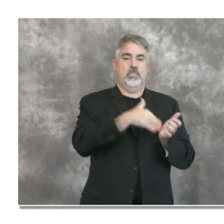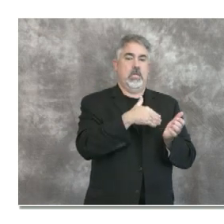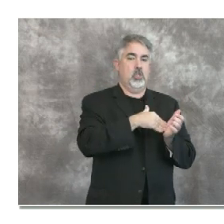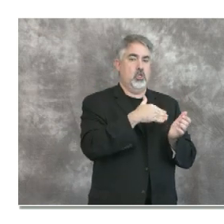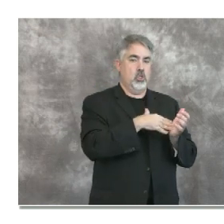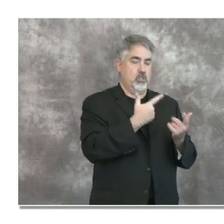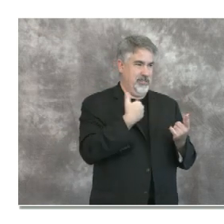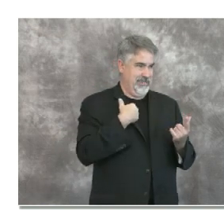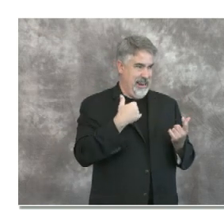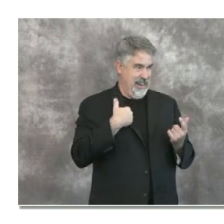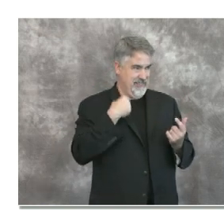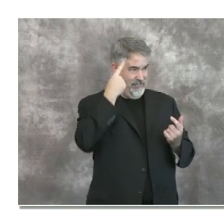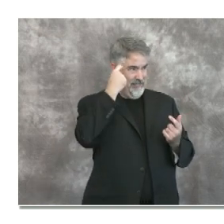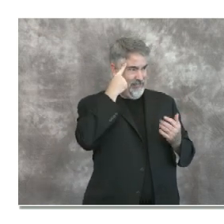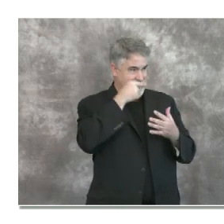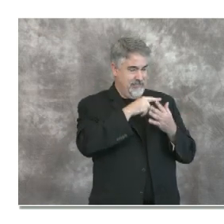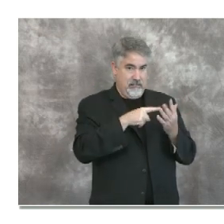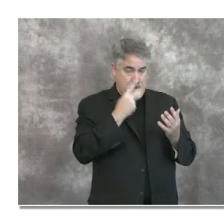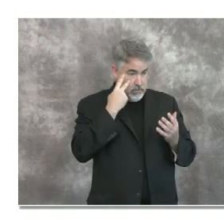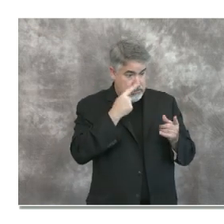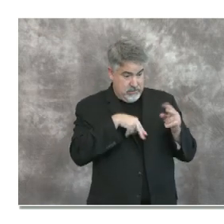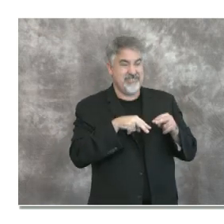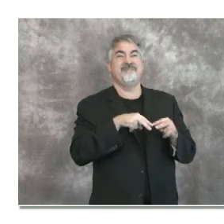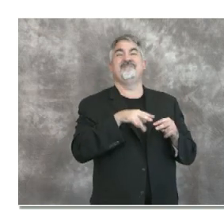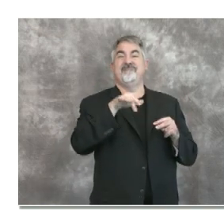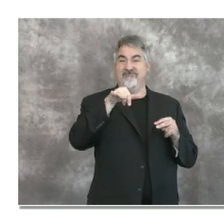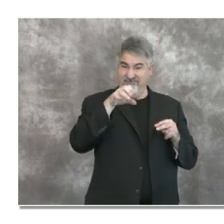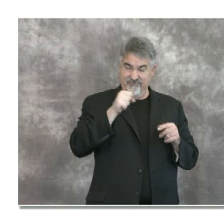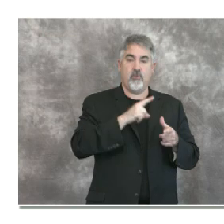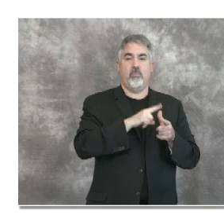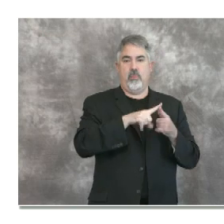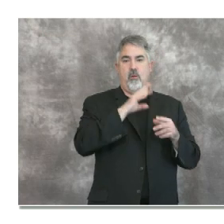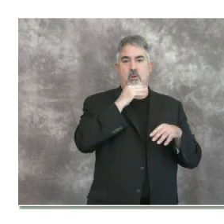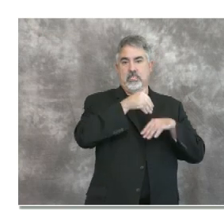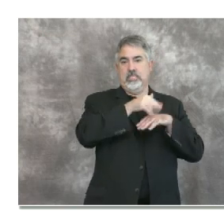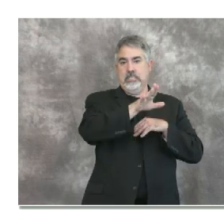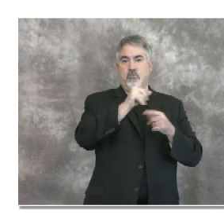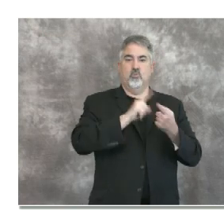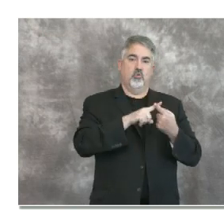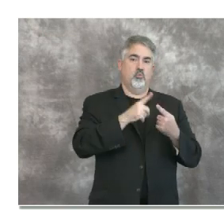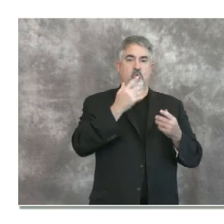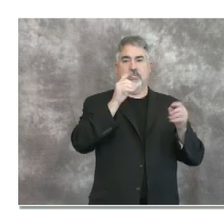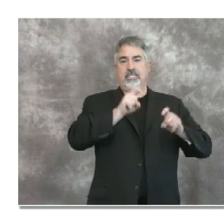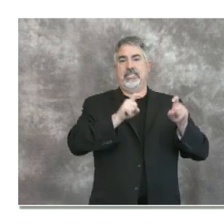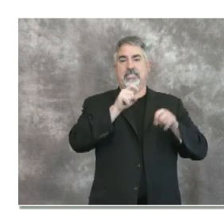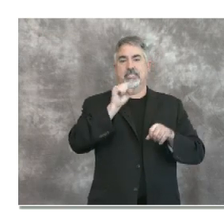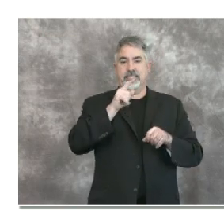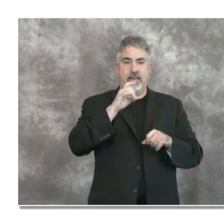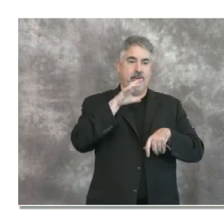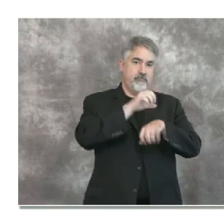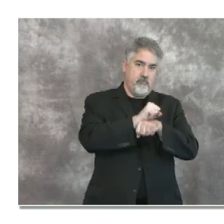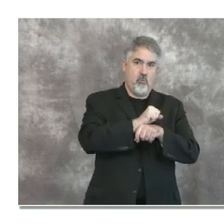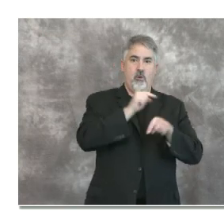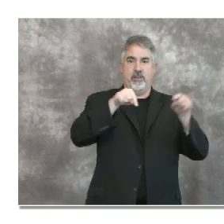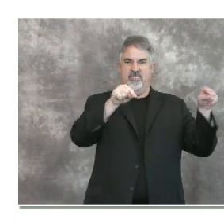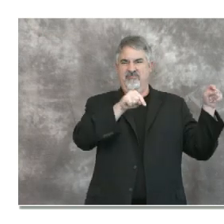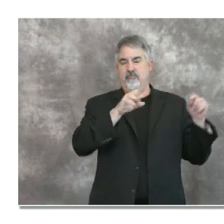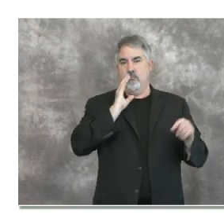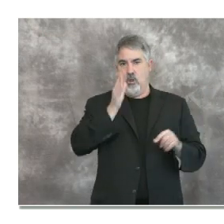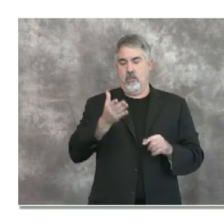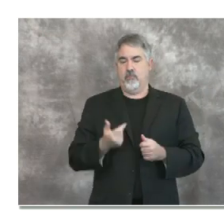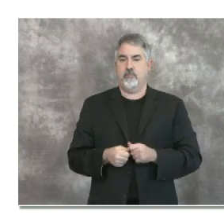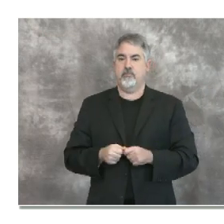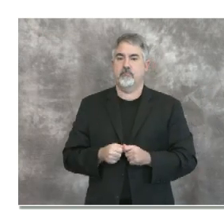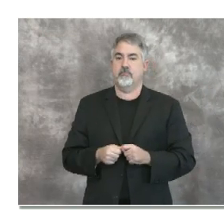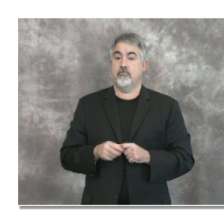get tested. We're working with each of the healthcare systems to ramp up their testing capabilities. But